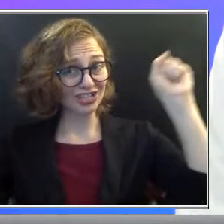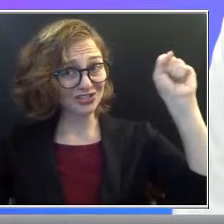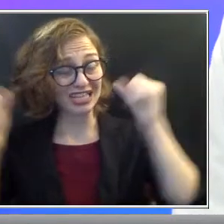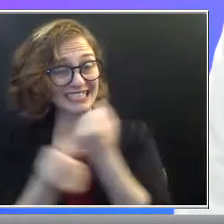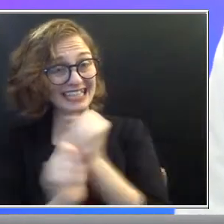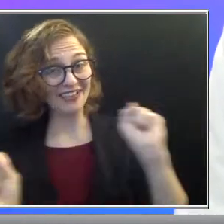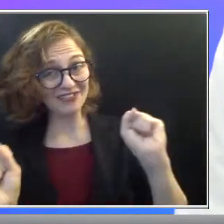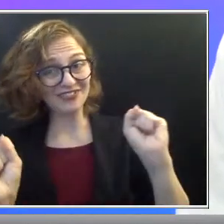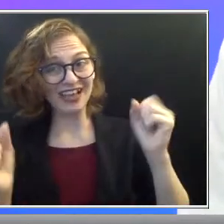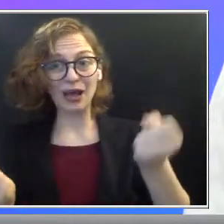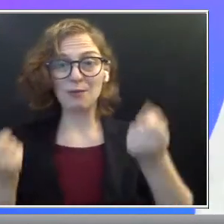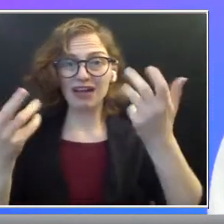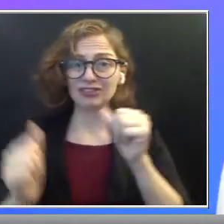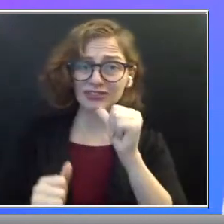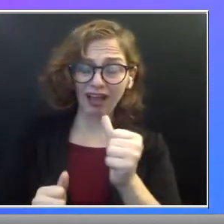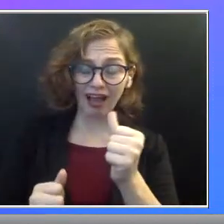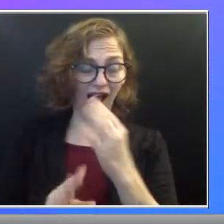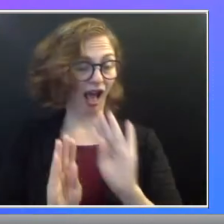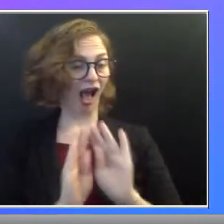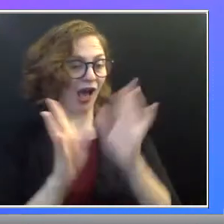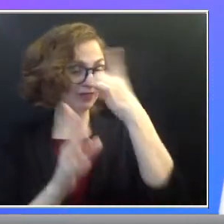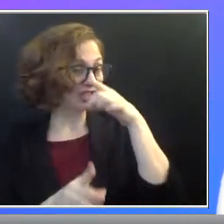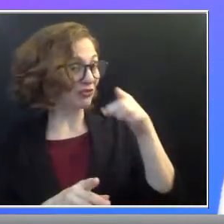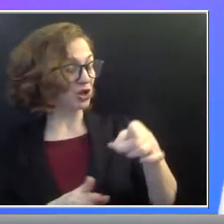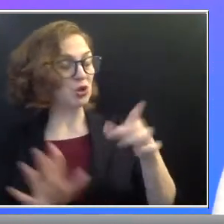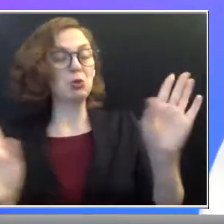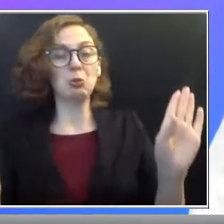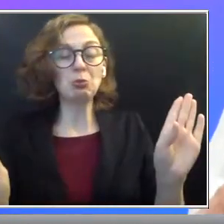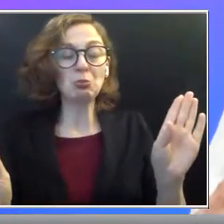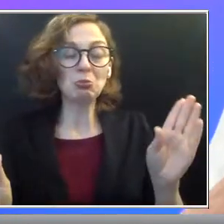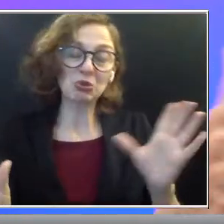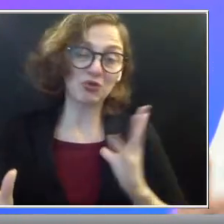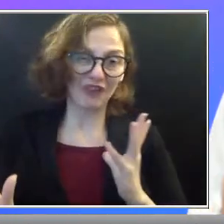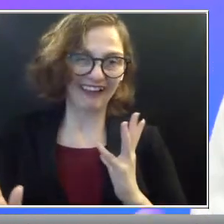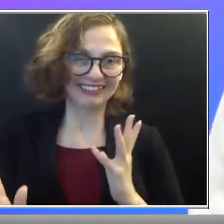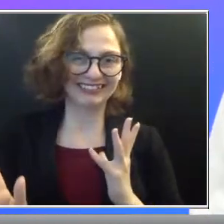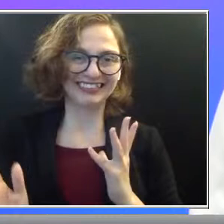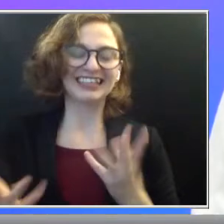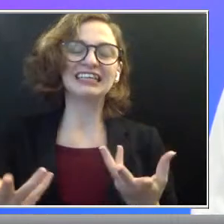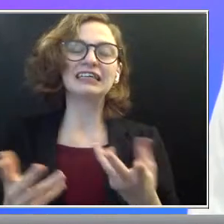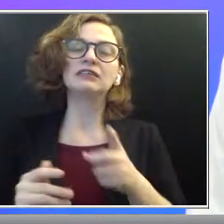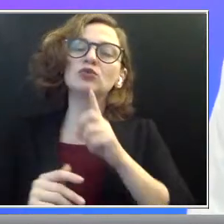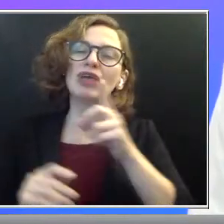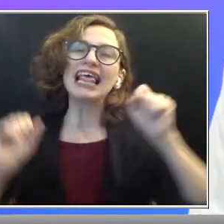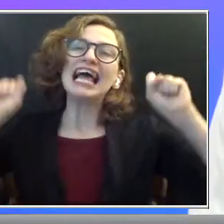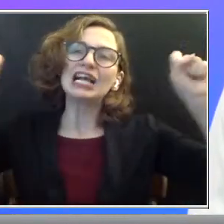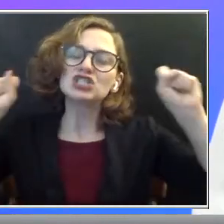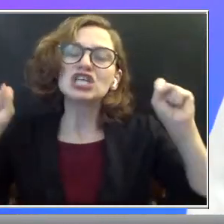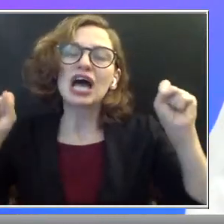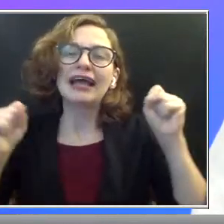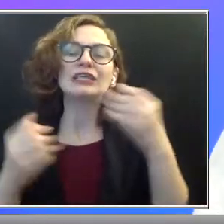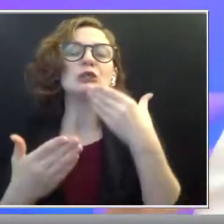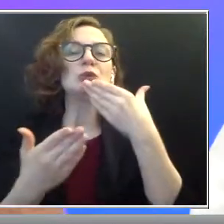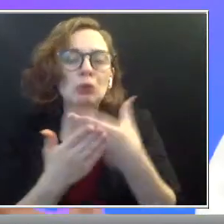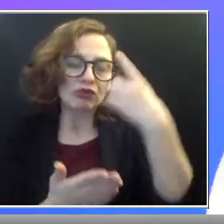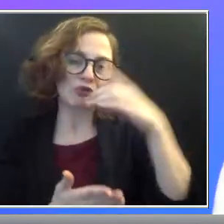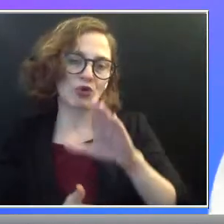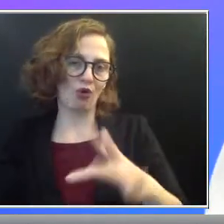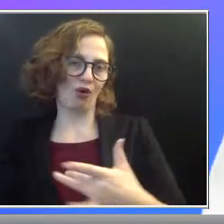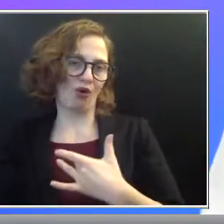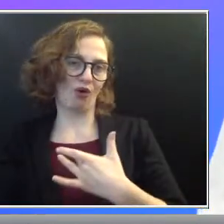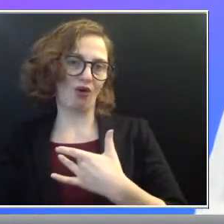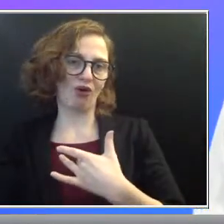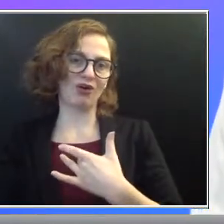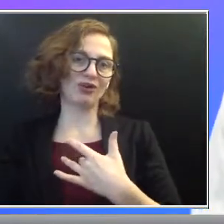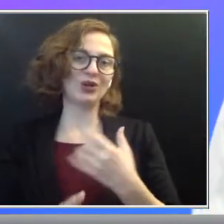is that exercise is good for your heart. Right. And so as soon as you get your thyroid under control, exercise is